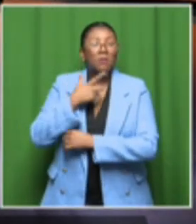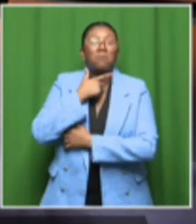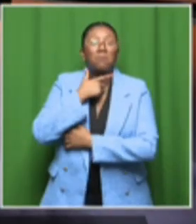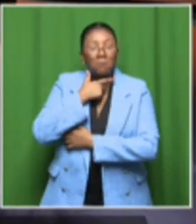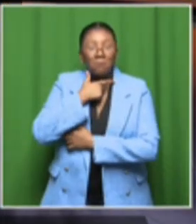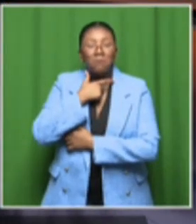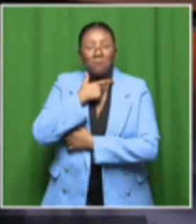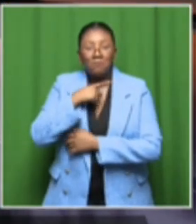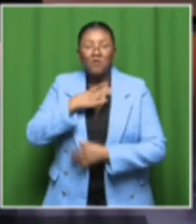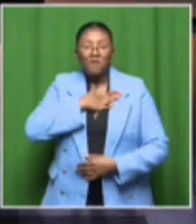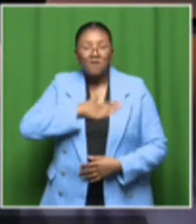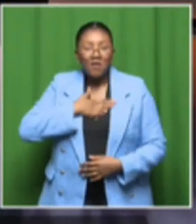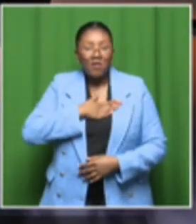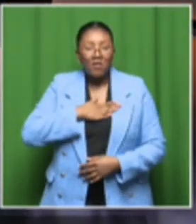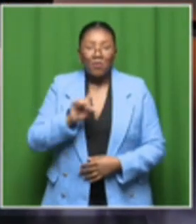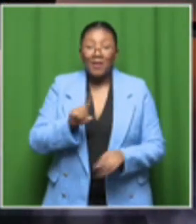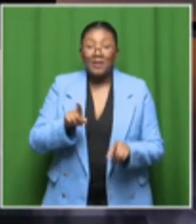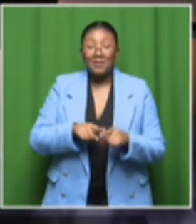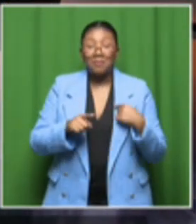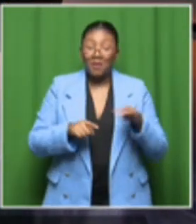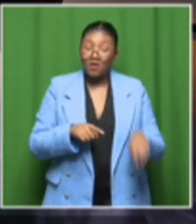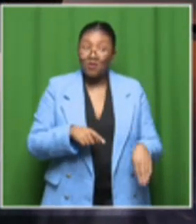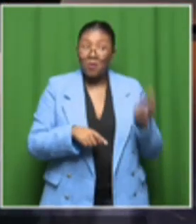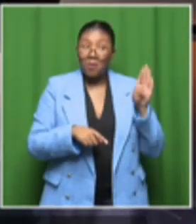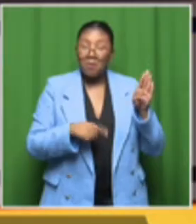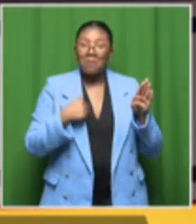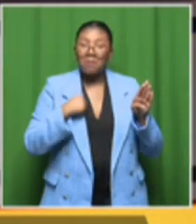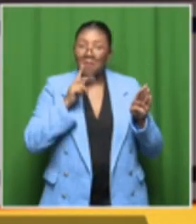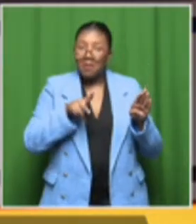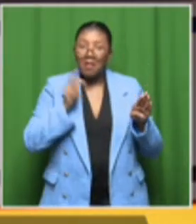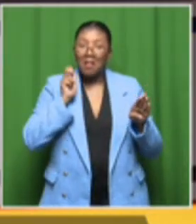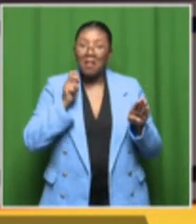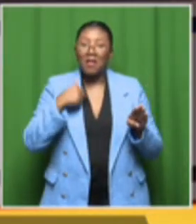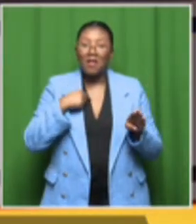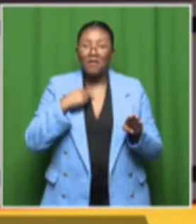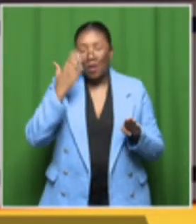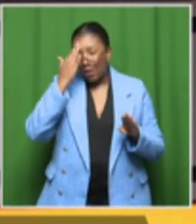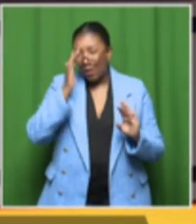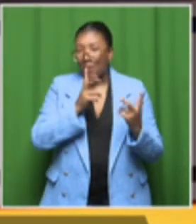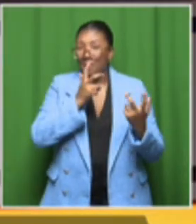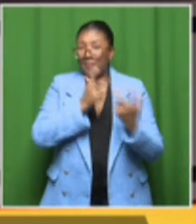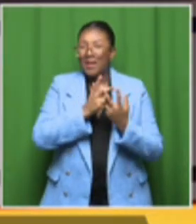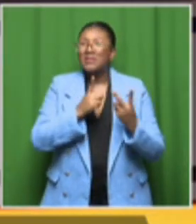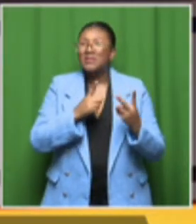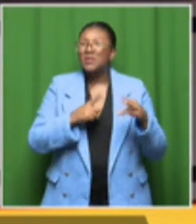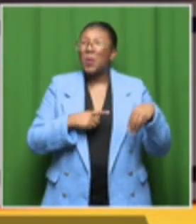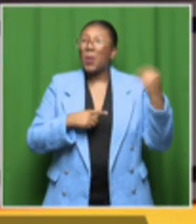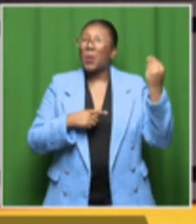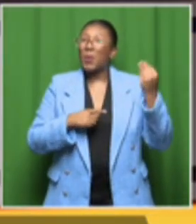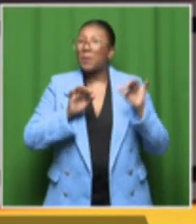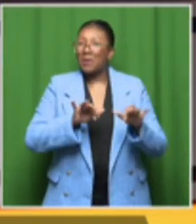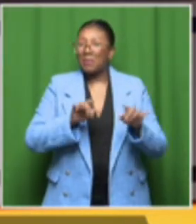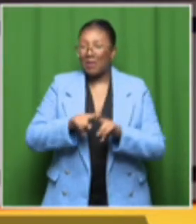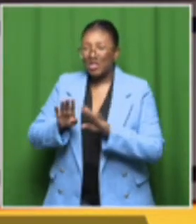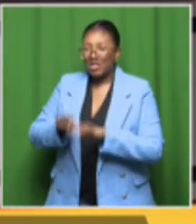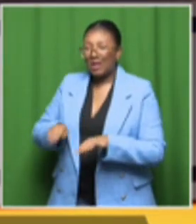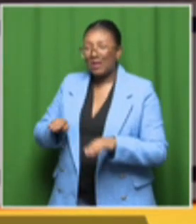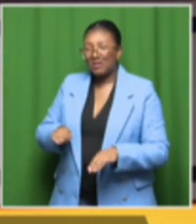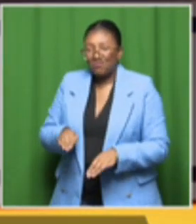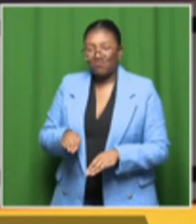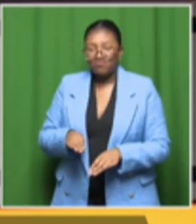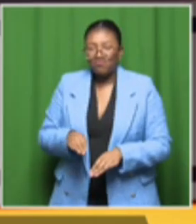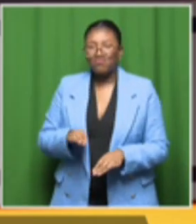Well, jazz, growing up listening to jazz, I know old people listen to jazz. It was never like our age group,